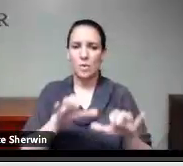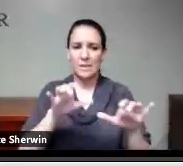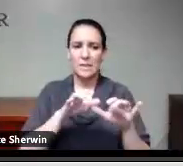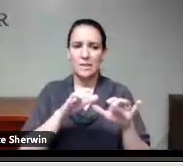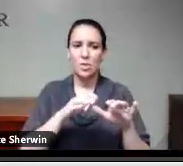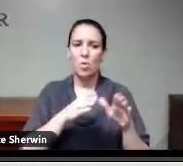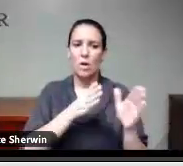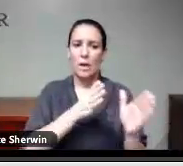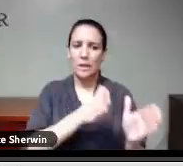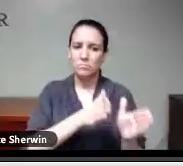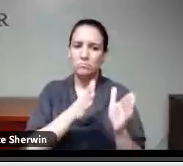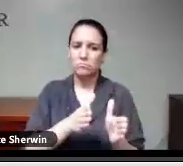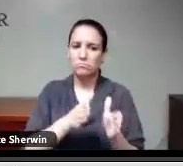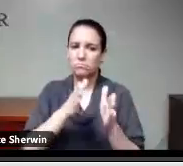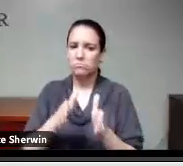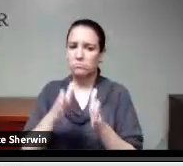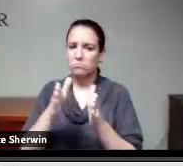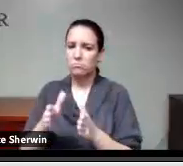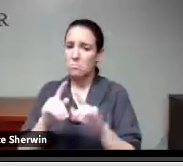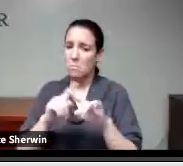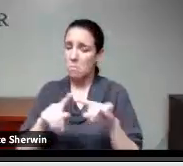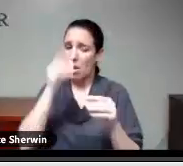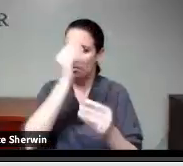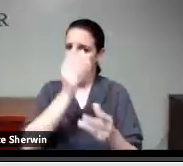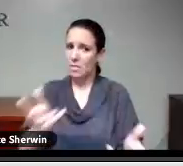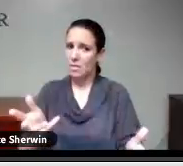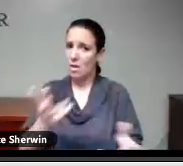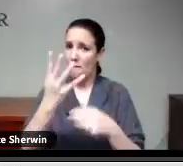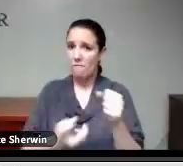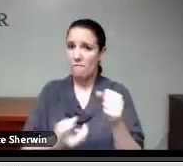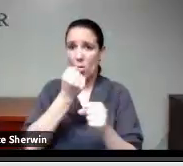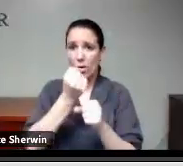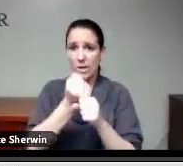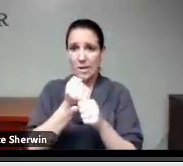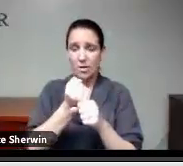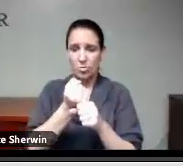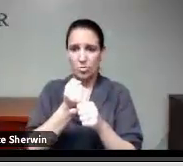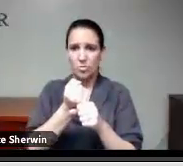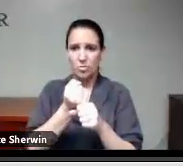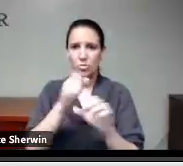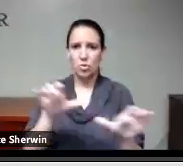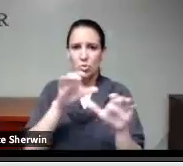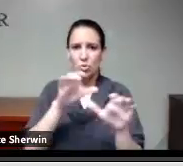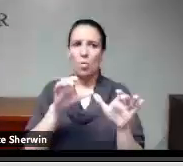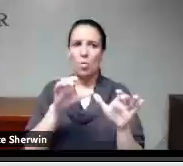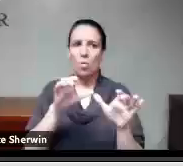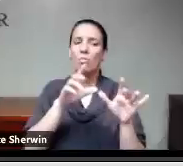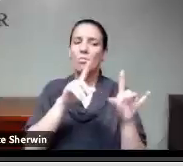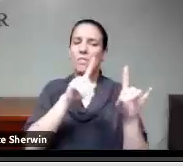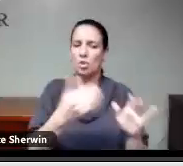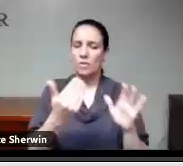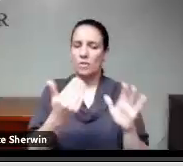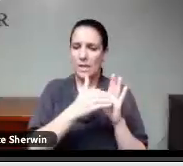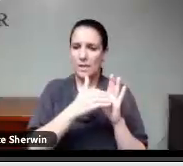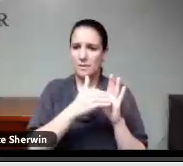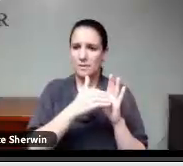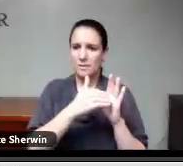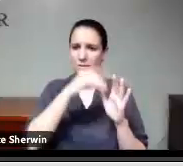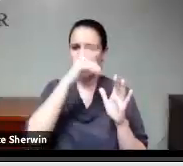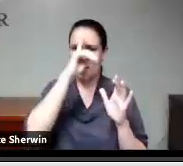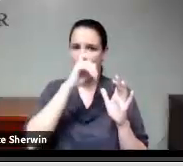They kind of tested the waters, but they gave themselves a full 4 years to do the climate qual survey again, because doing something